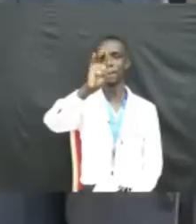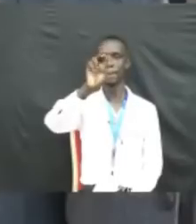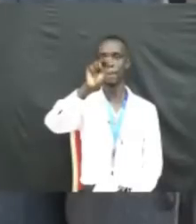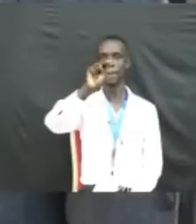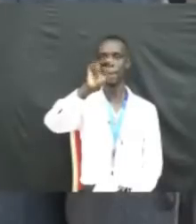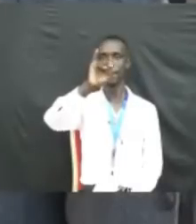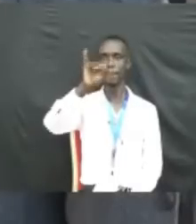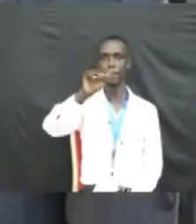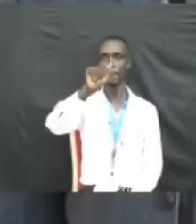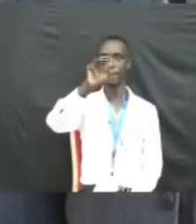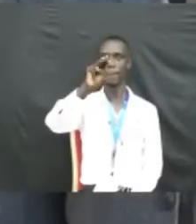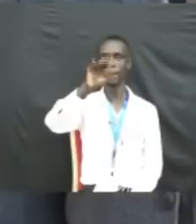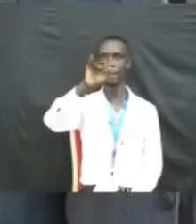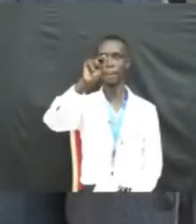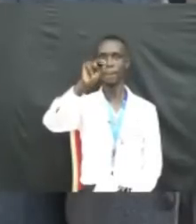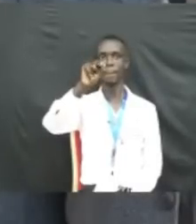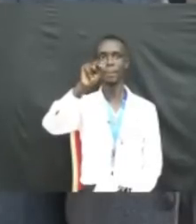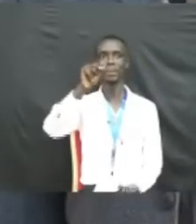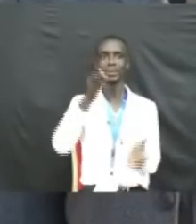33 years.